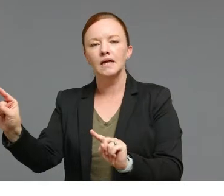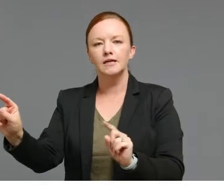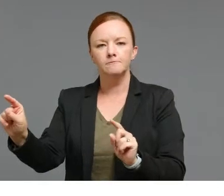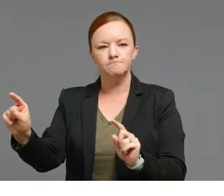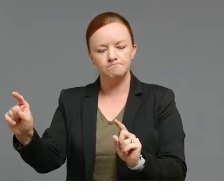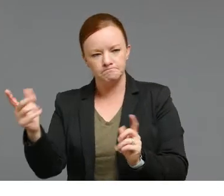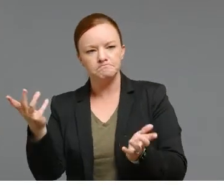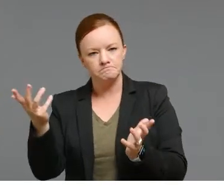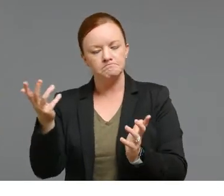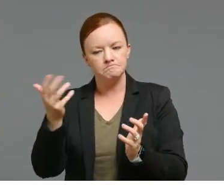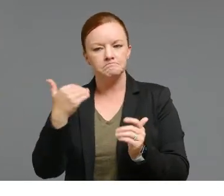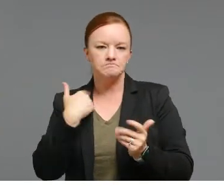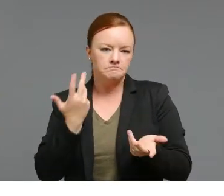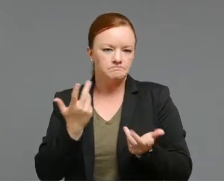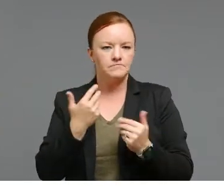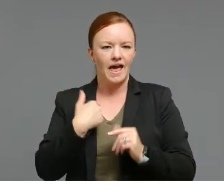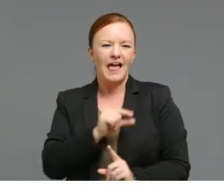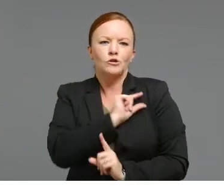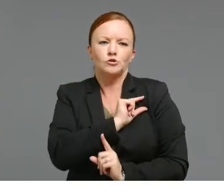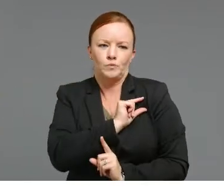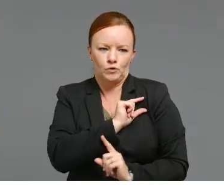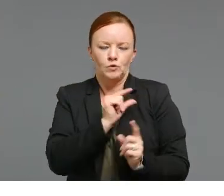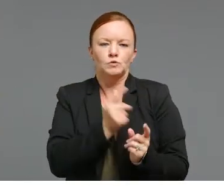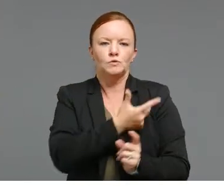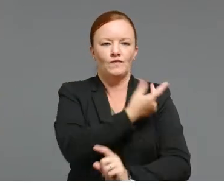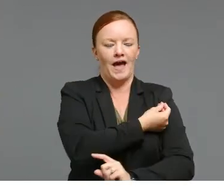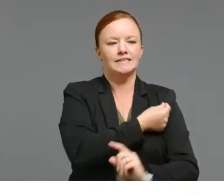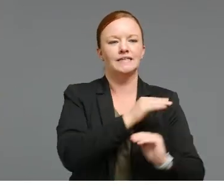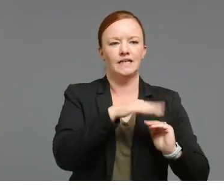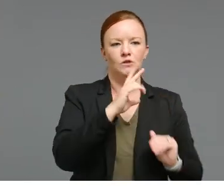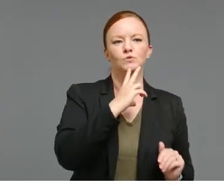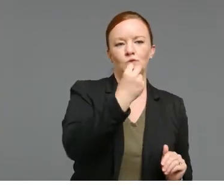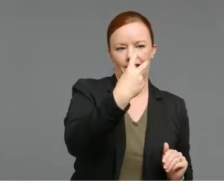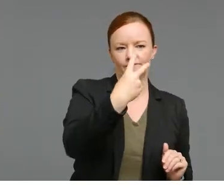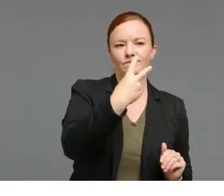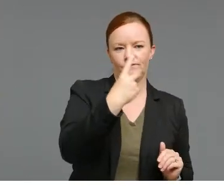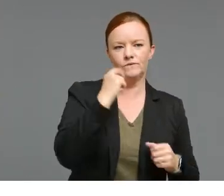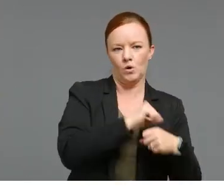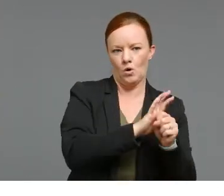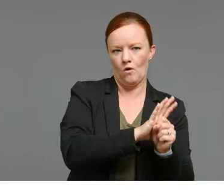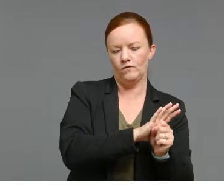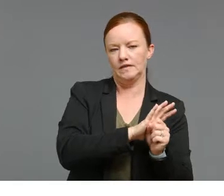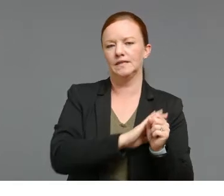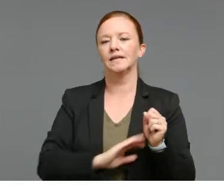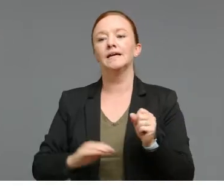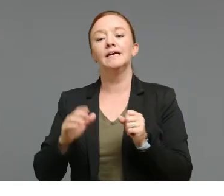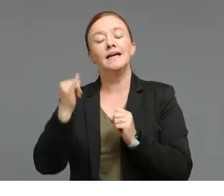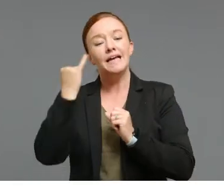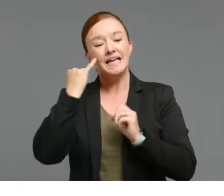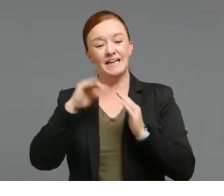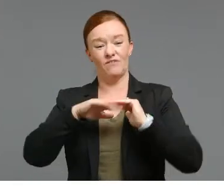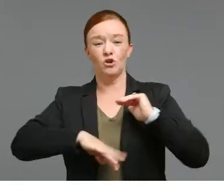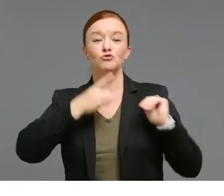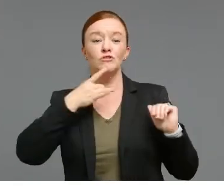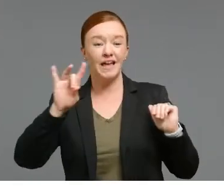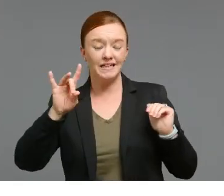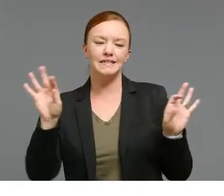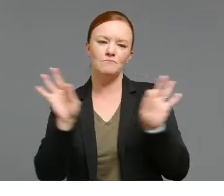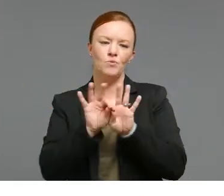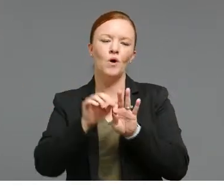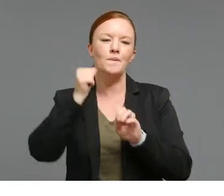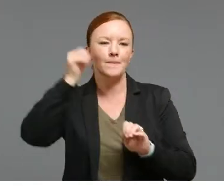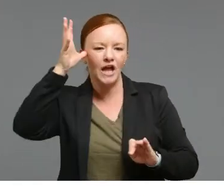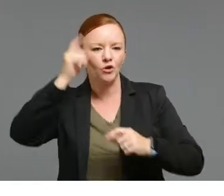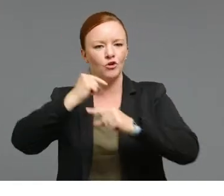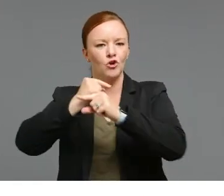we do have eligibility to vaccinate those 12 and above. We just ask that minors are accompanied by a legal guardian who can